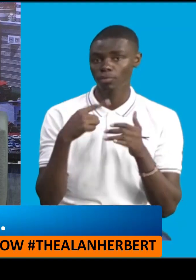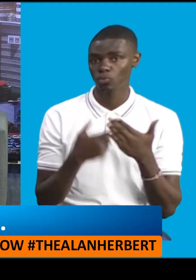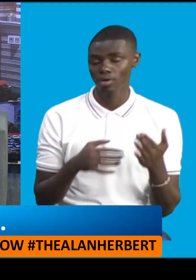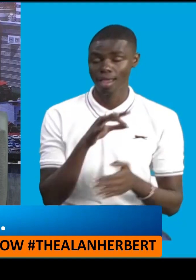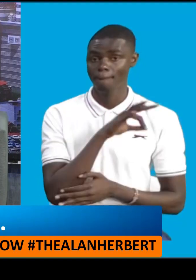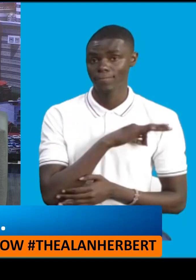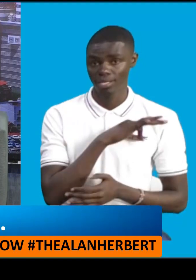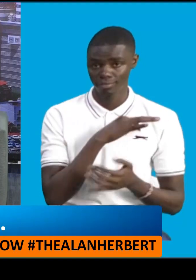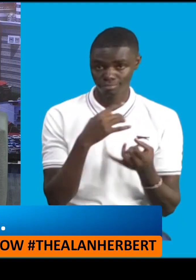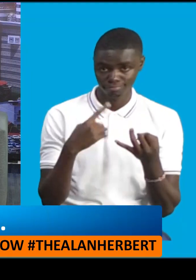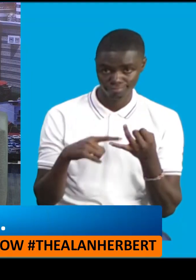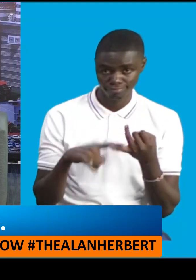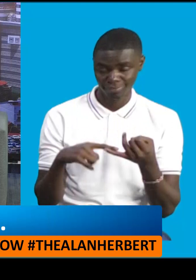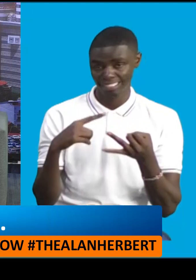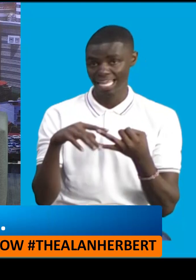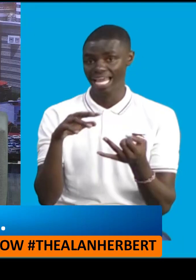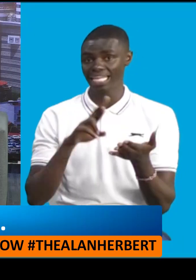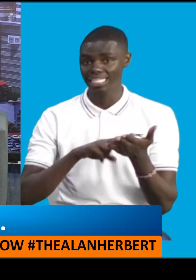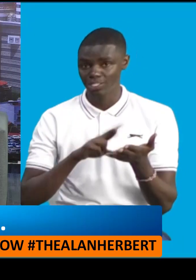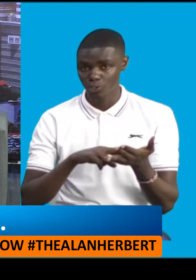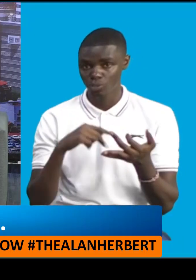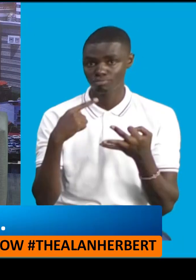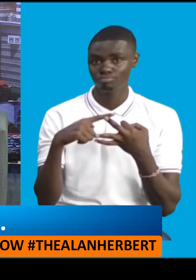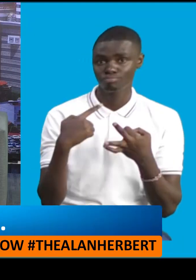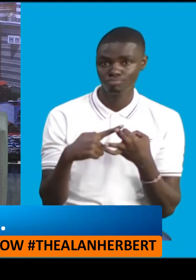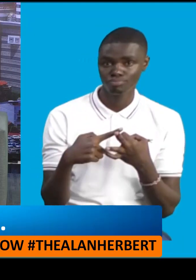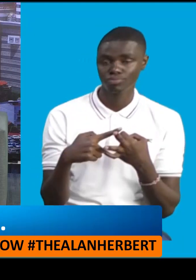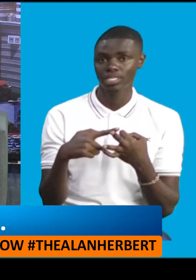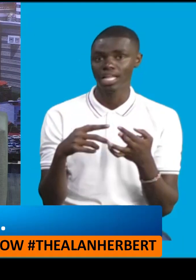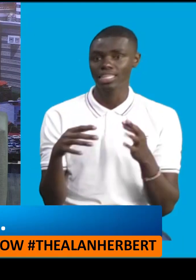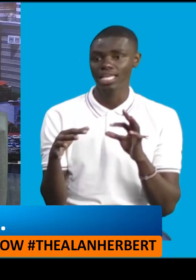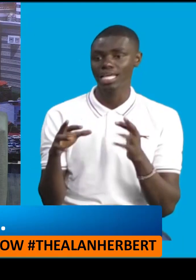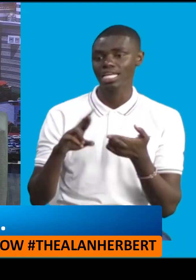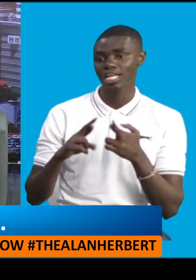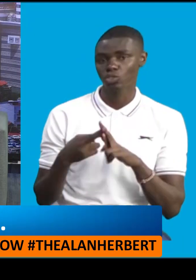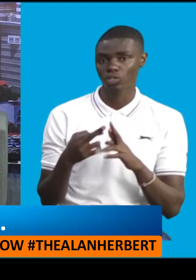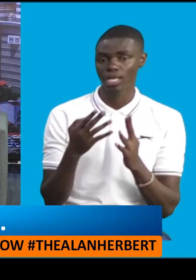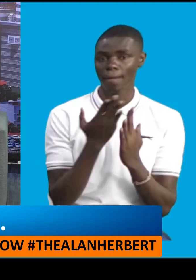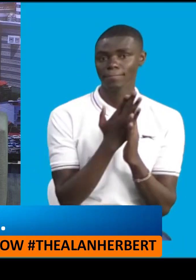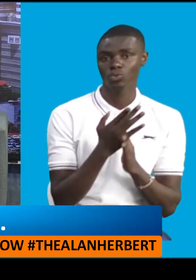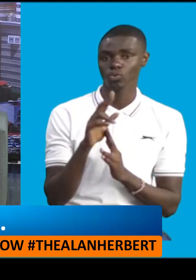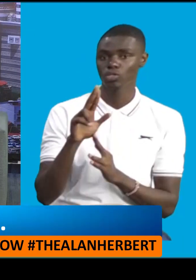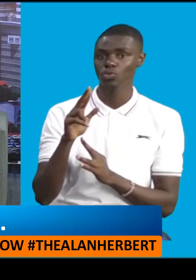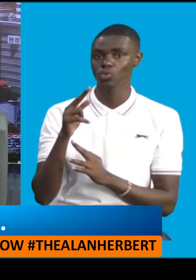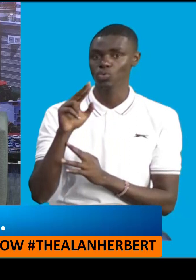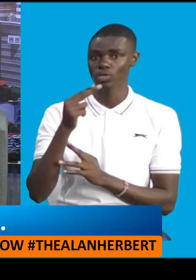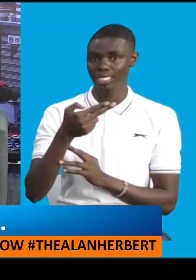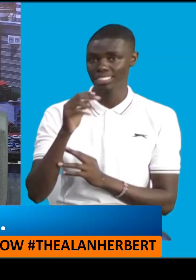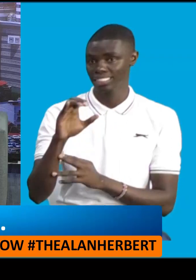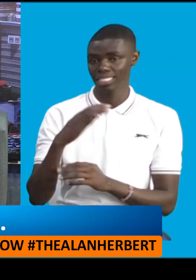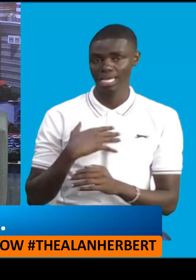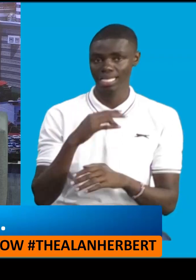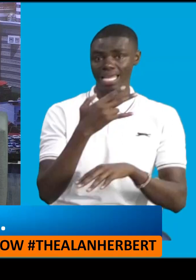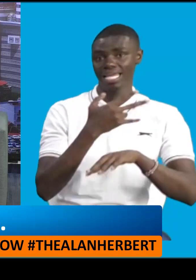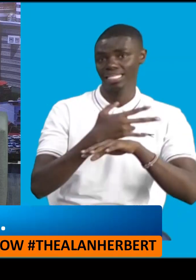spoke about benefits. We spoke about registration. We spoke about the correlation between UHC